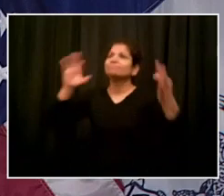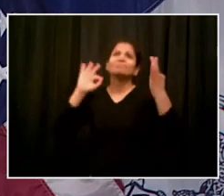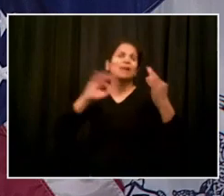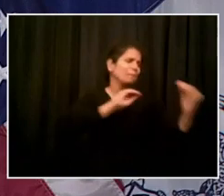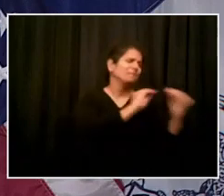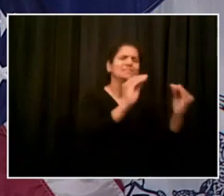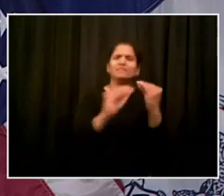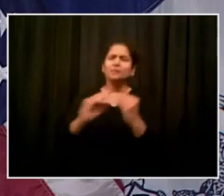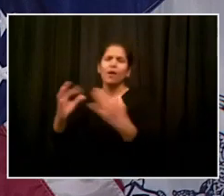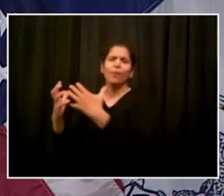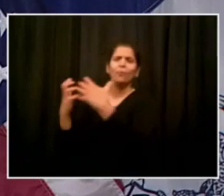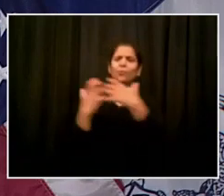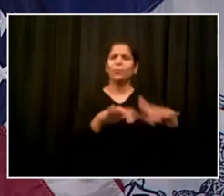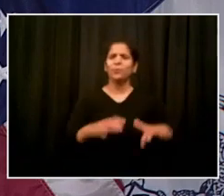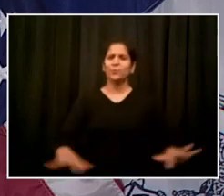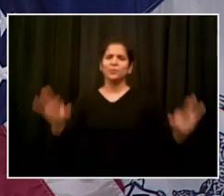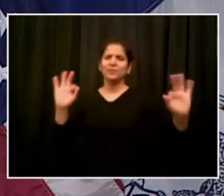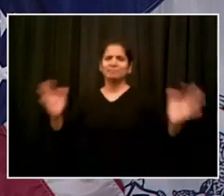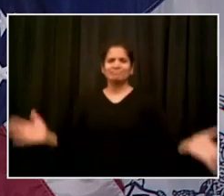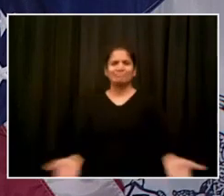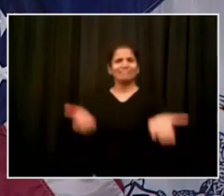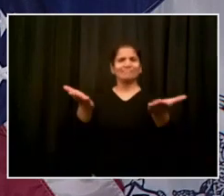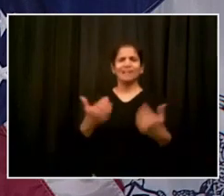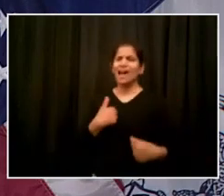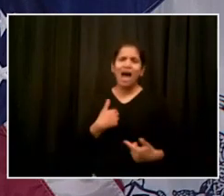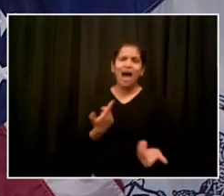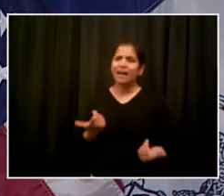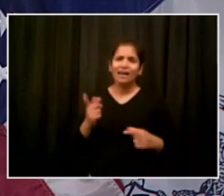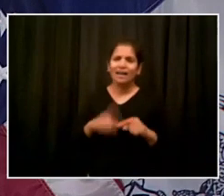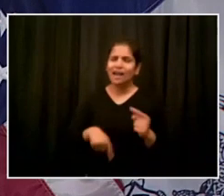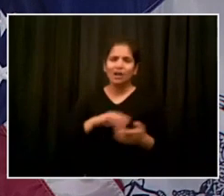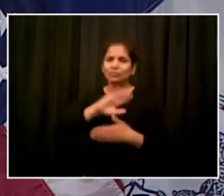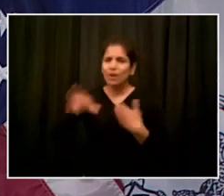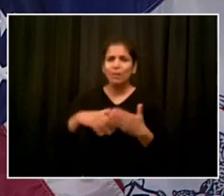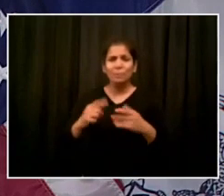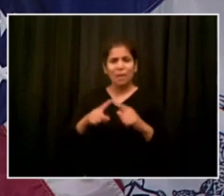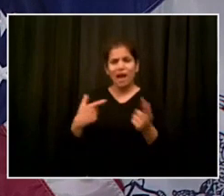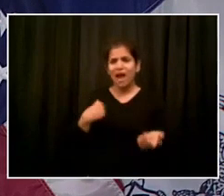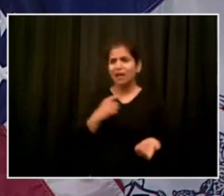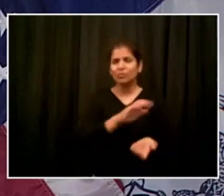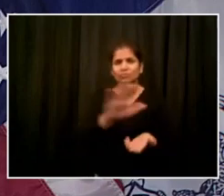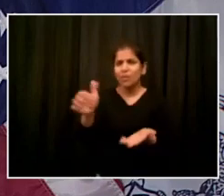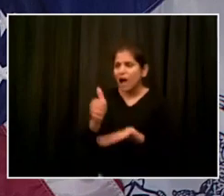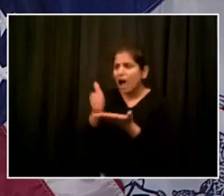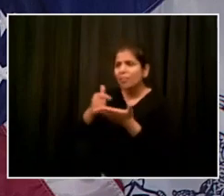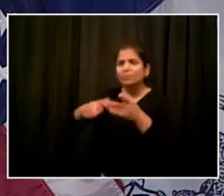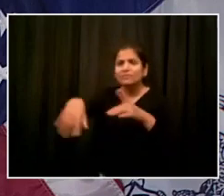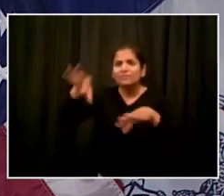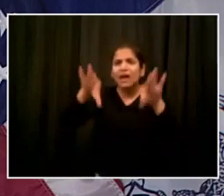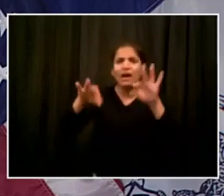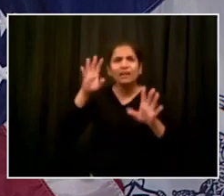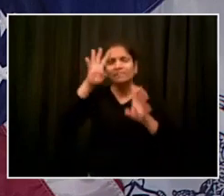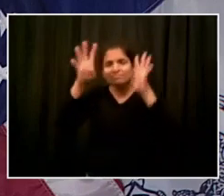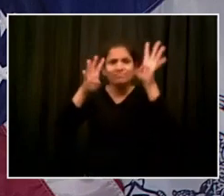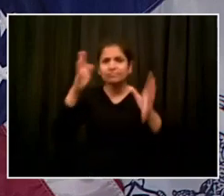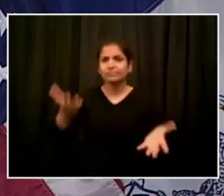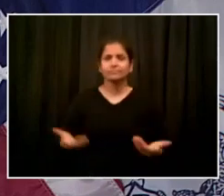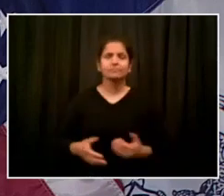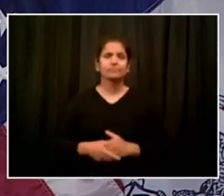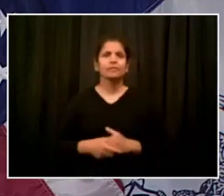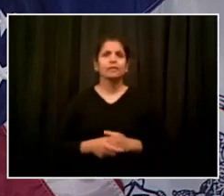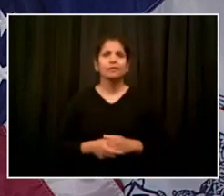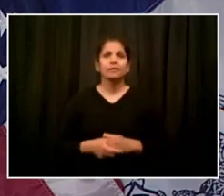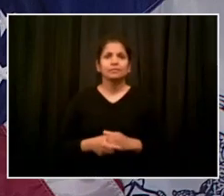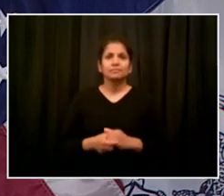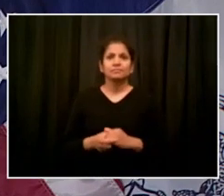that will help people, we certainly will. But right now, it is about doing everything we can to make the subways and